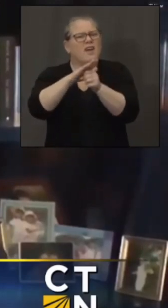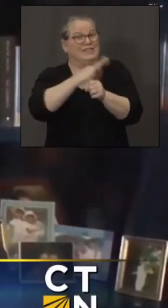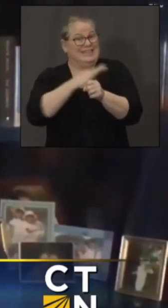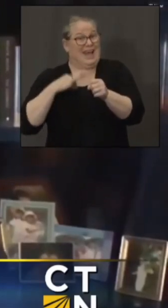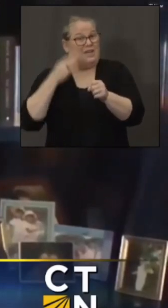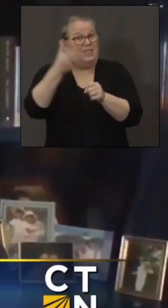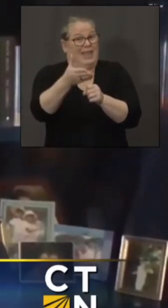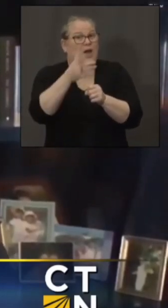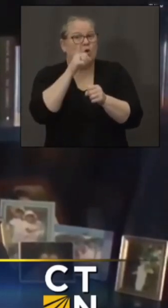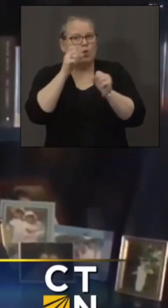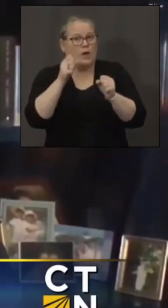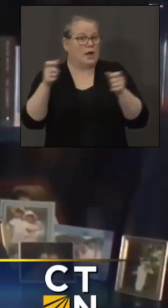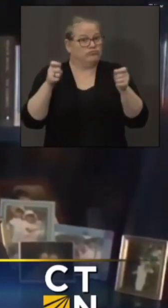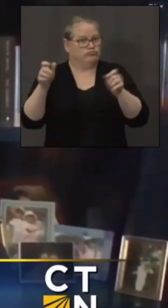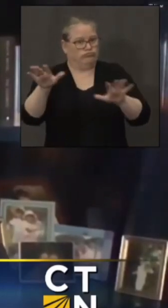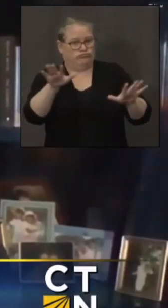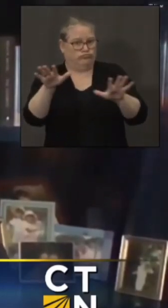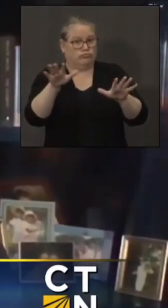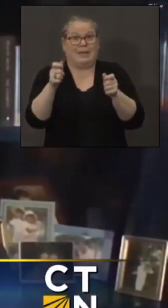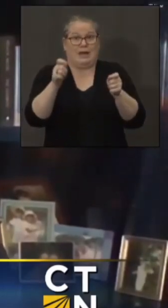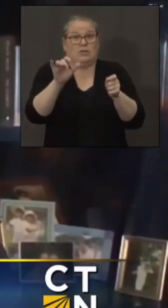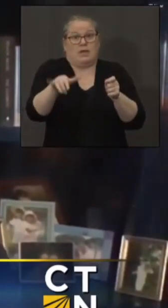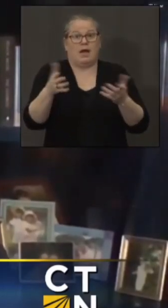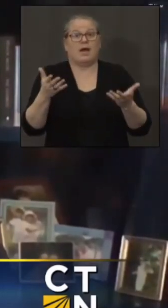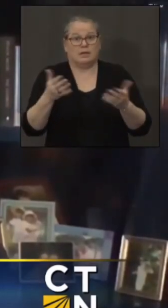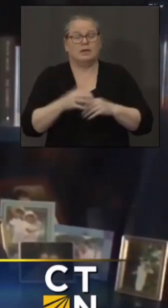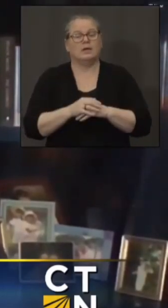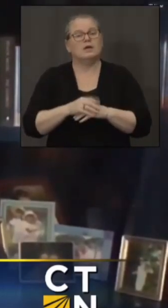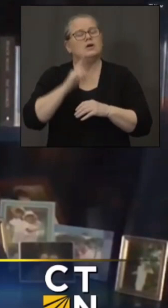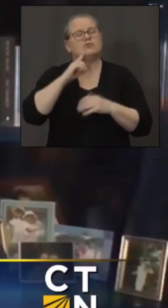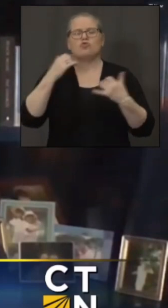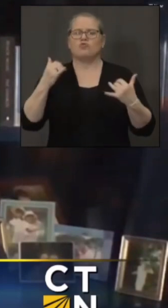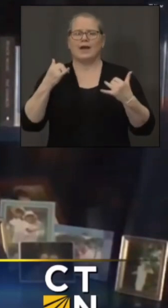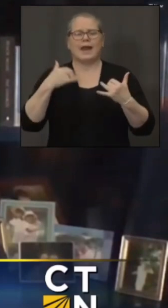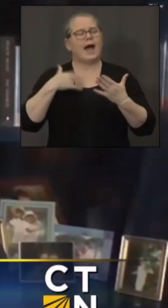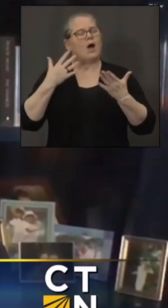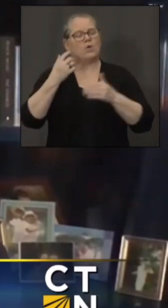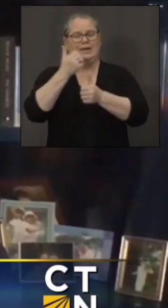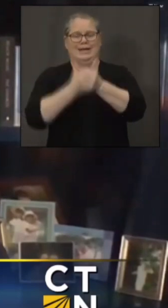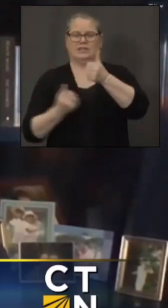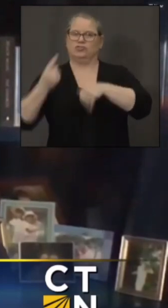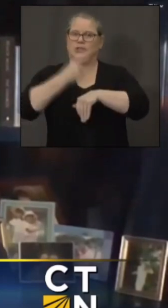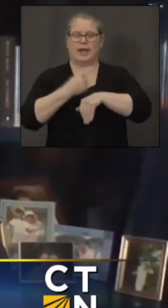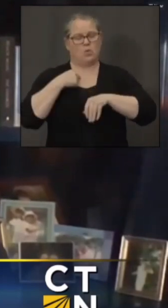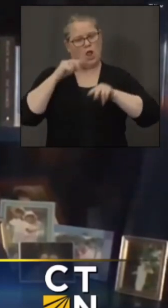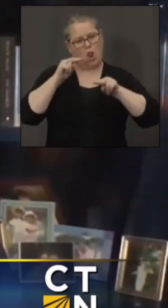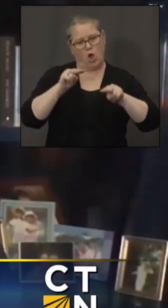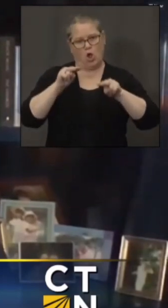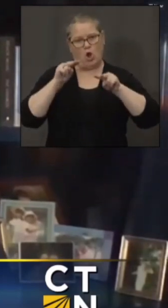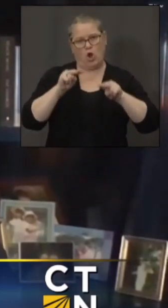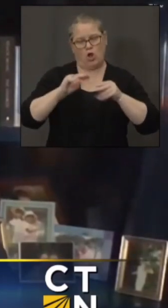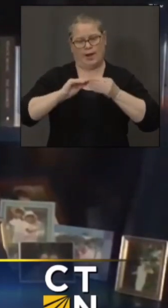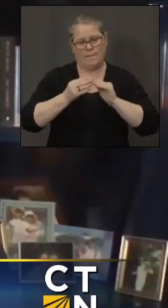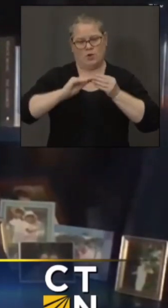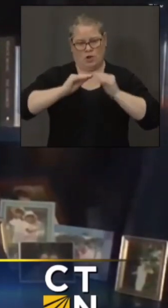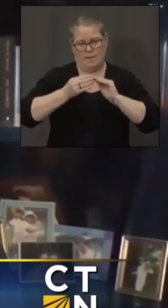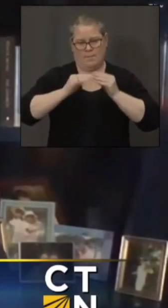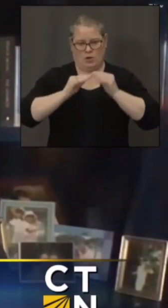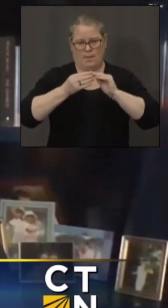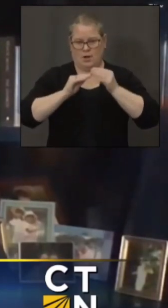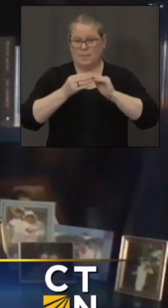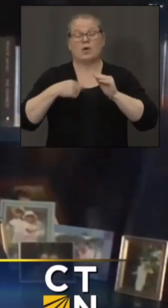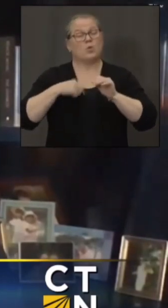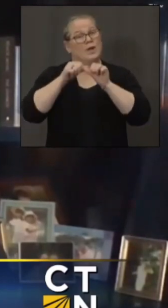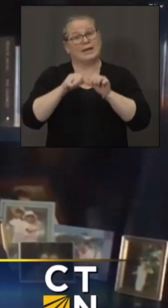one-day variables out of the mix, you can see a sort of consistent trend, and we continue to ratchet up the pressure, see what we can do to bend